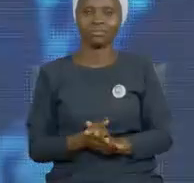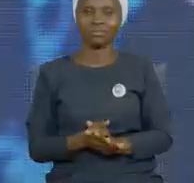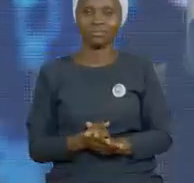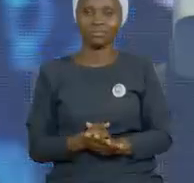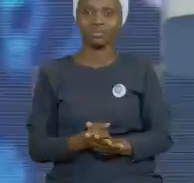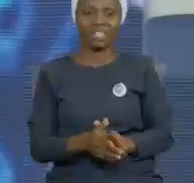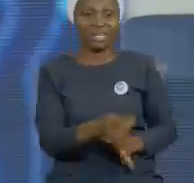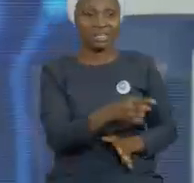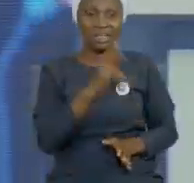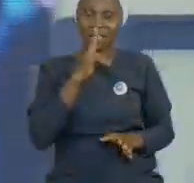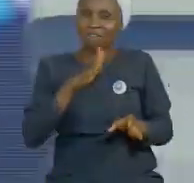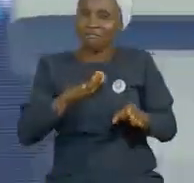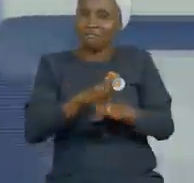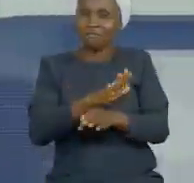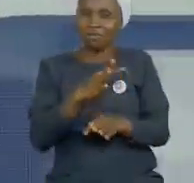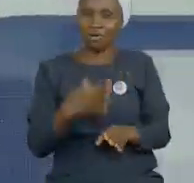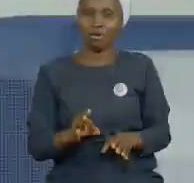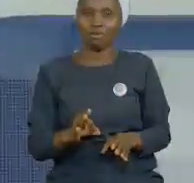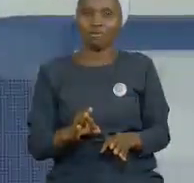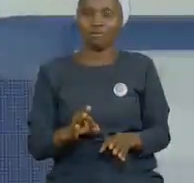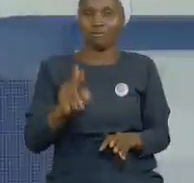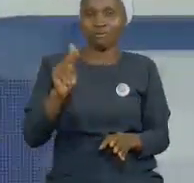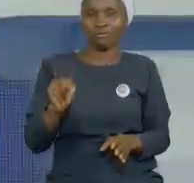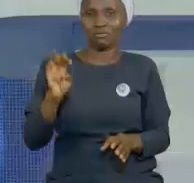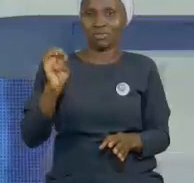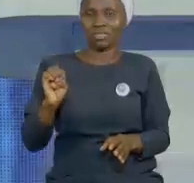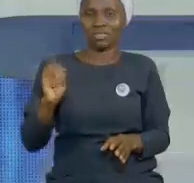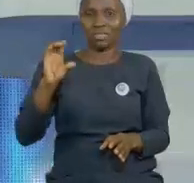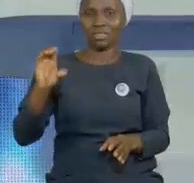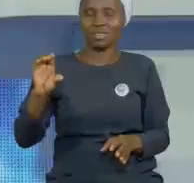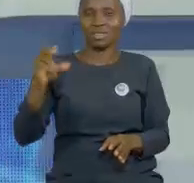They're full of Nebuchadnezzar inside them.